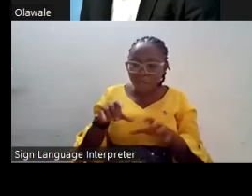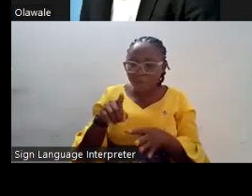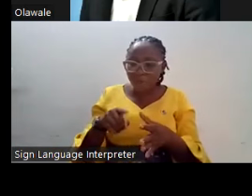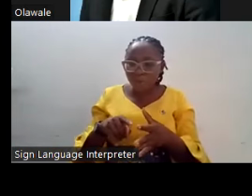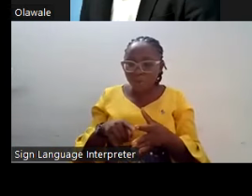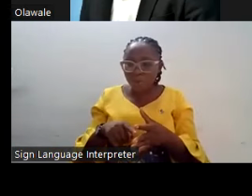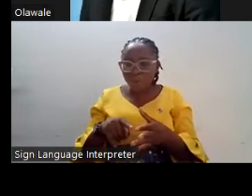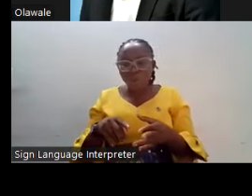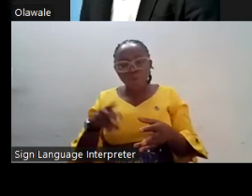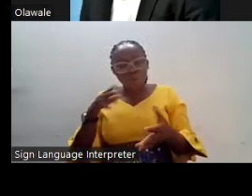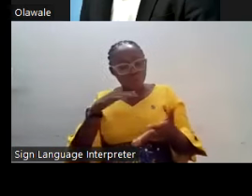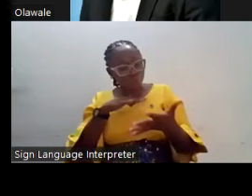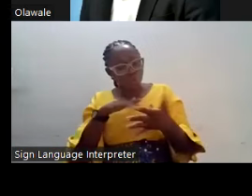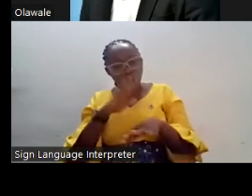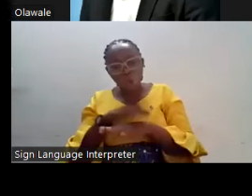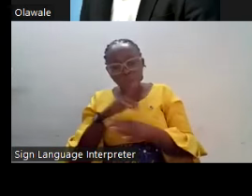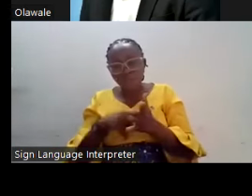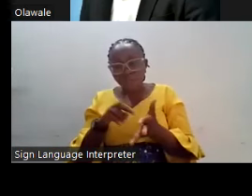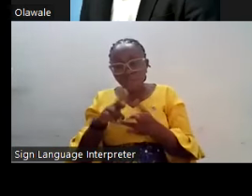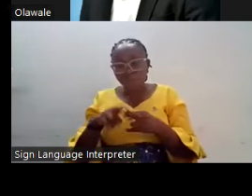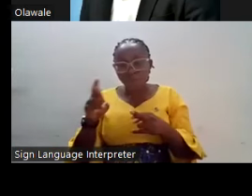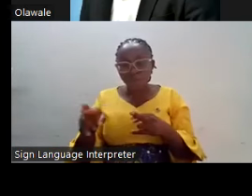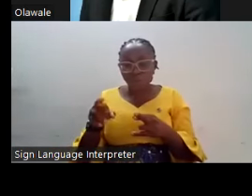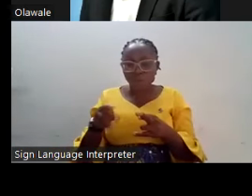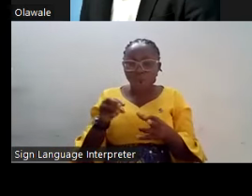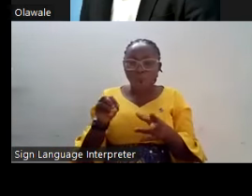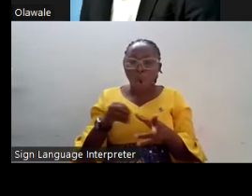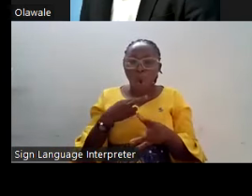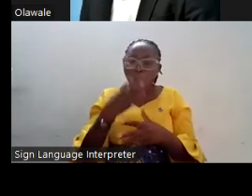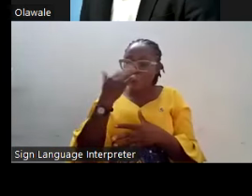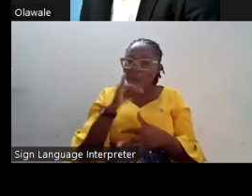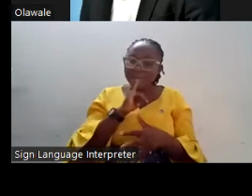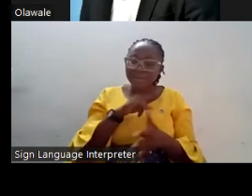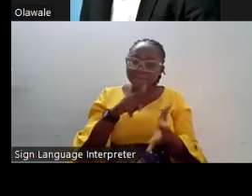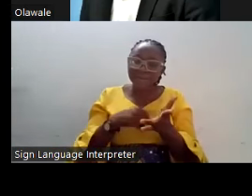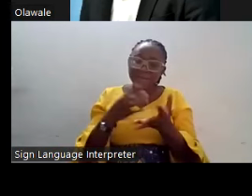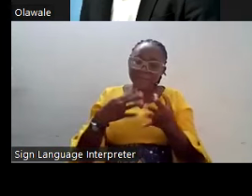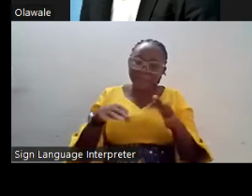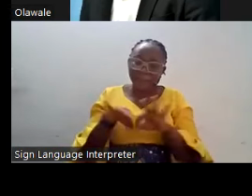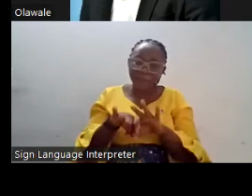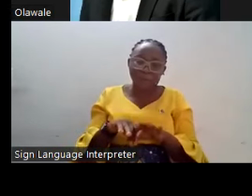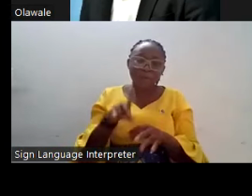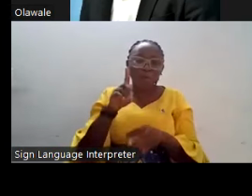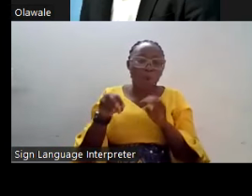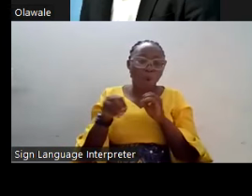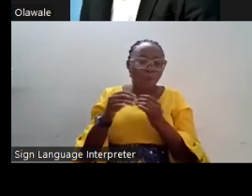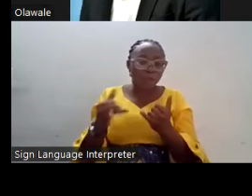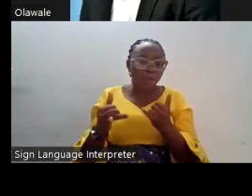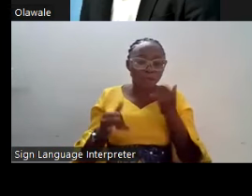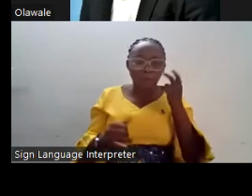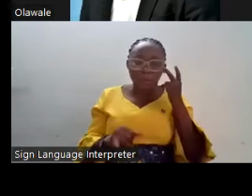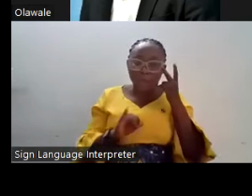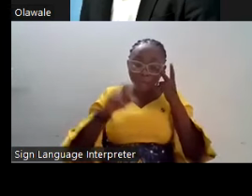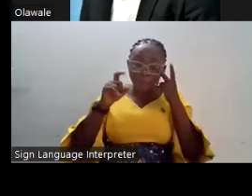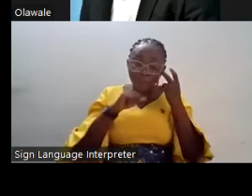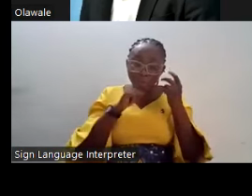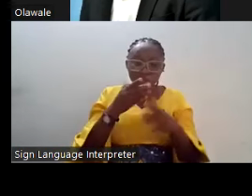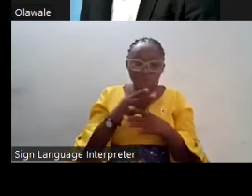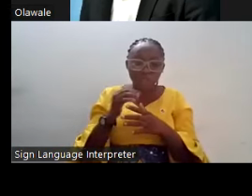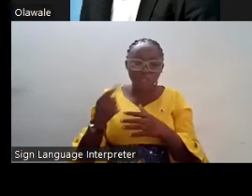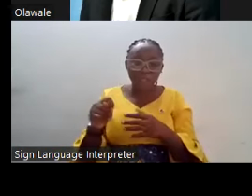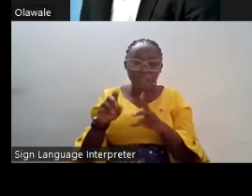results are important, or this learning was important. Okay, one more. I must not share the data